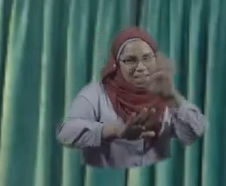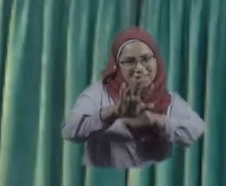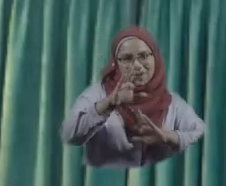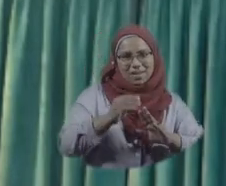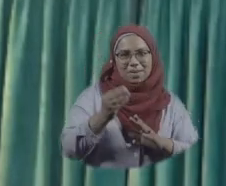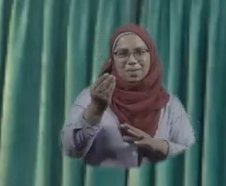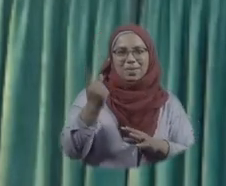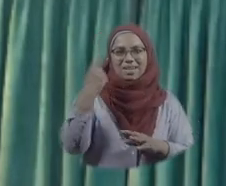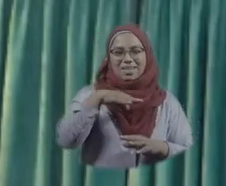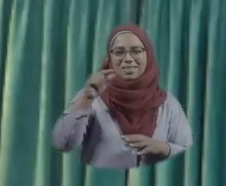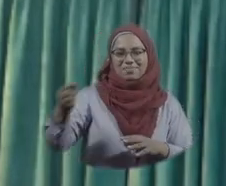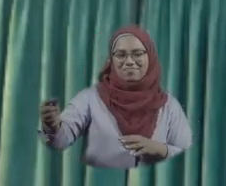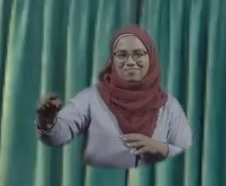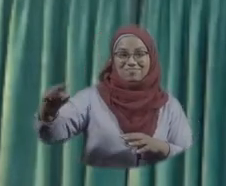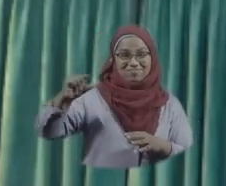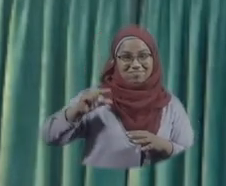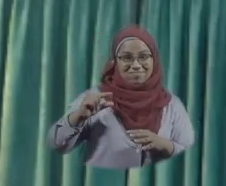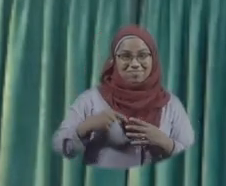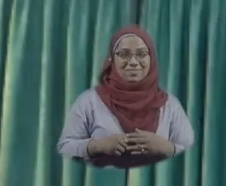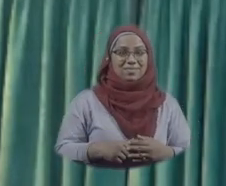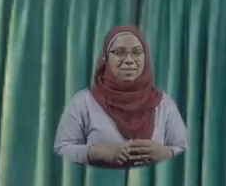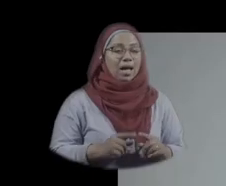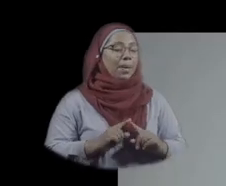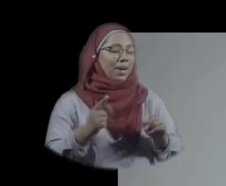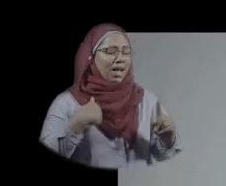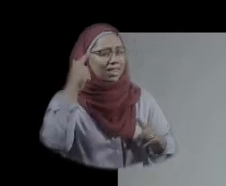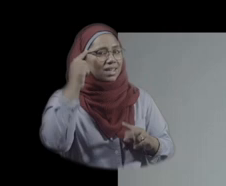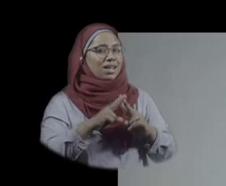Okay, then nothing. Yeah, but I think that's good parenting.